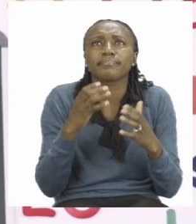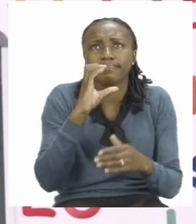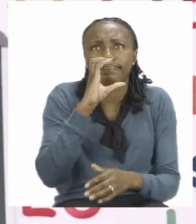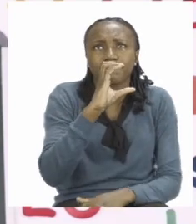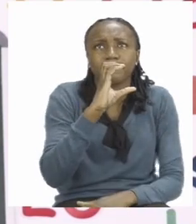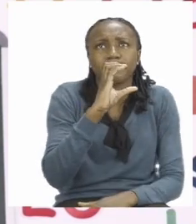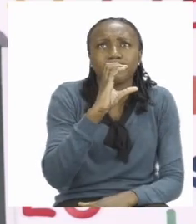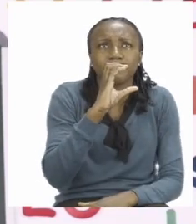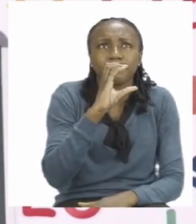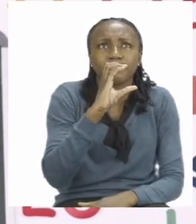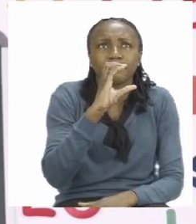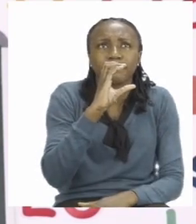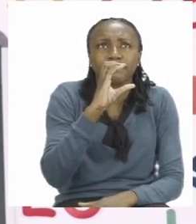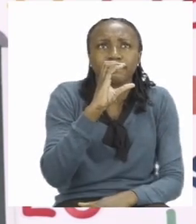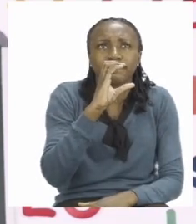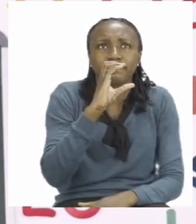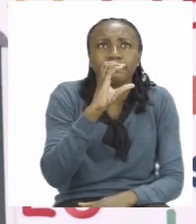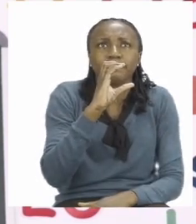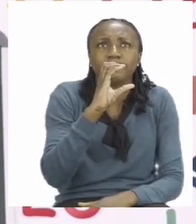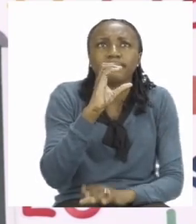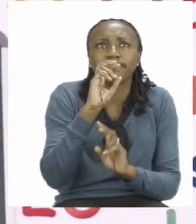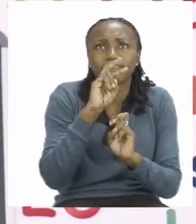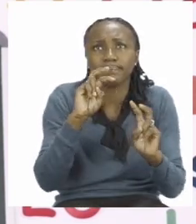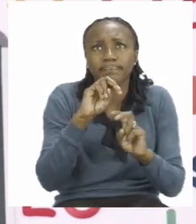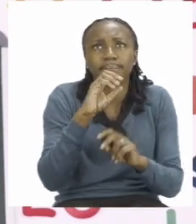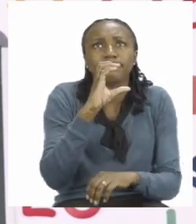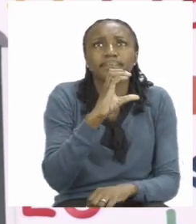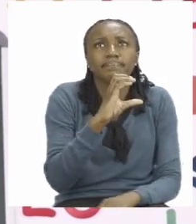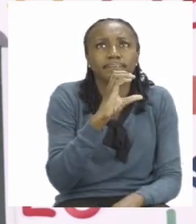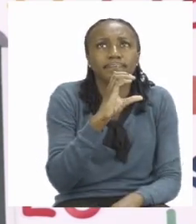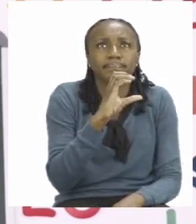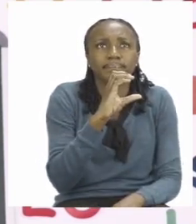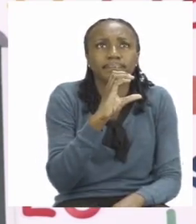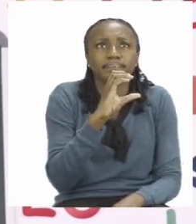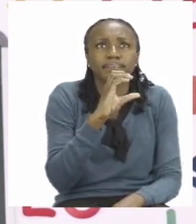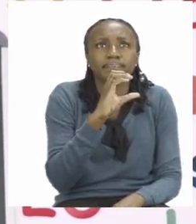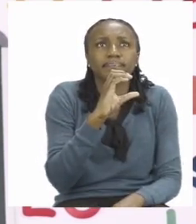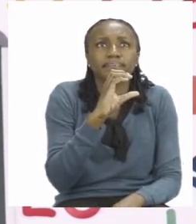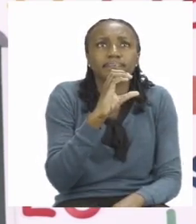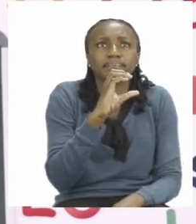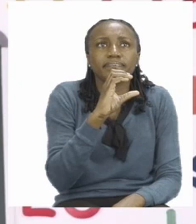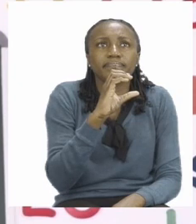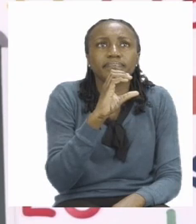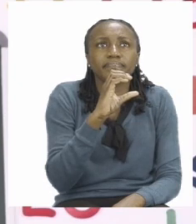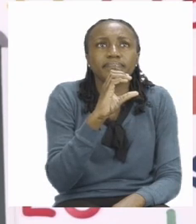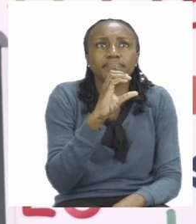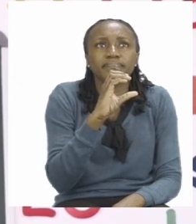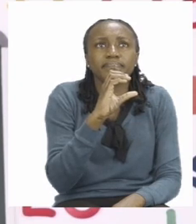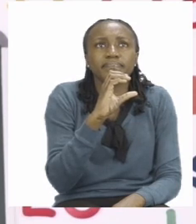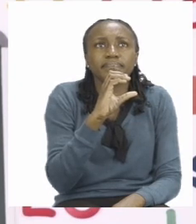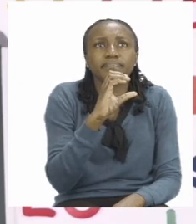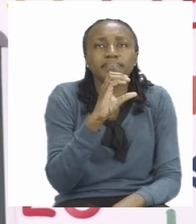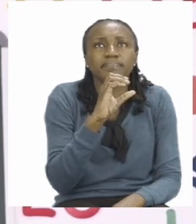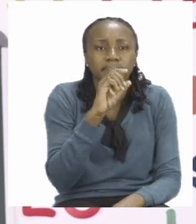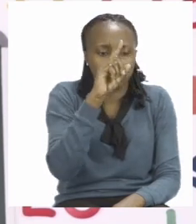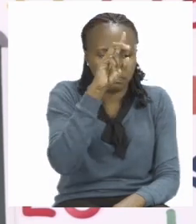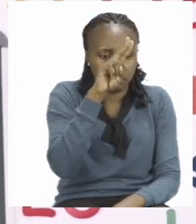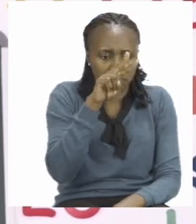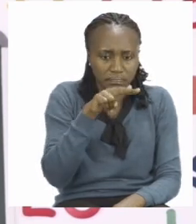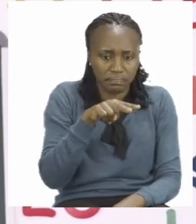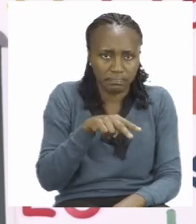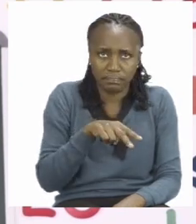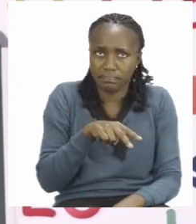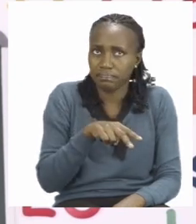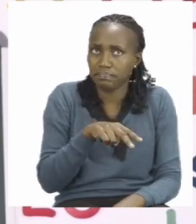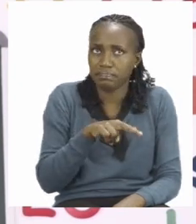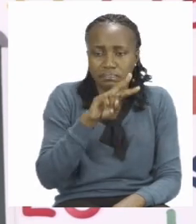sound. So we need to start by looking for that sound. We can either start by going